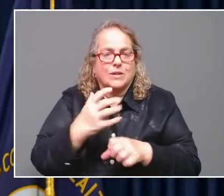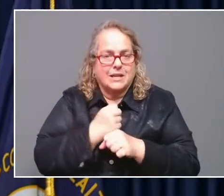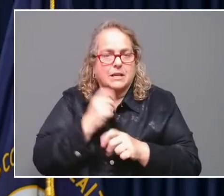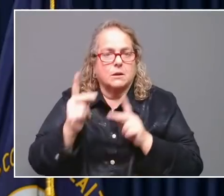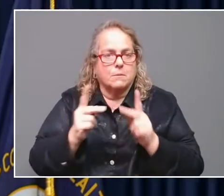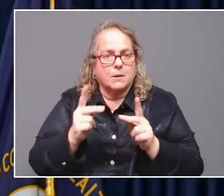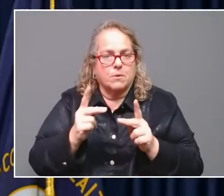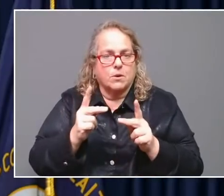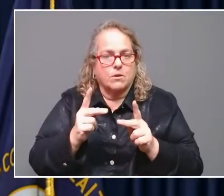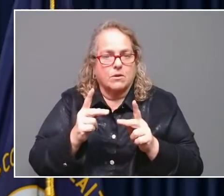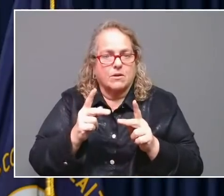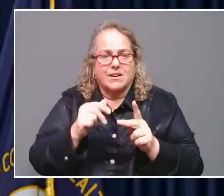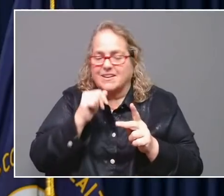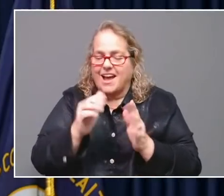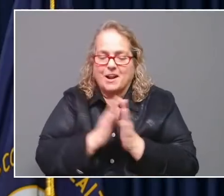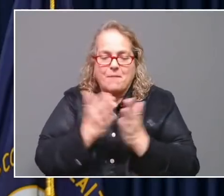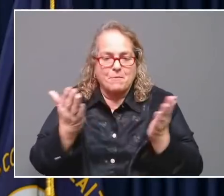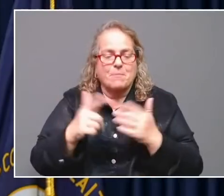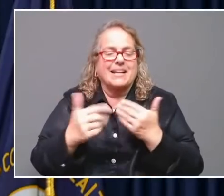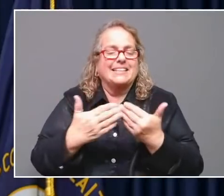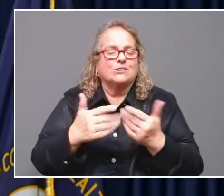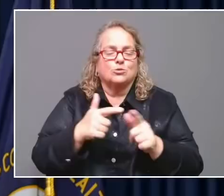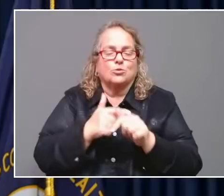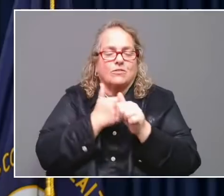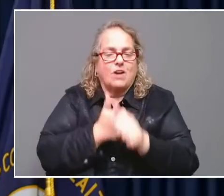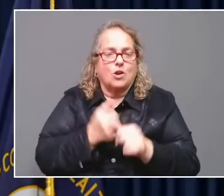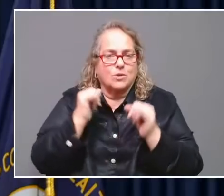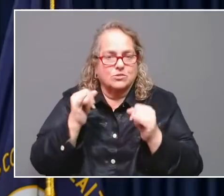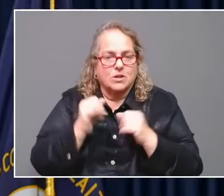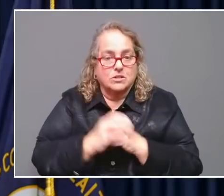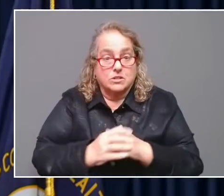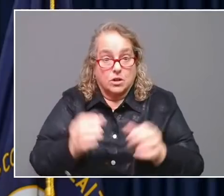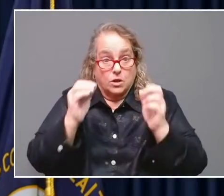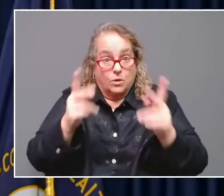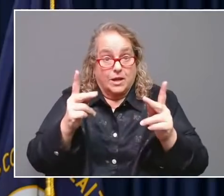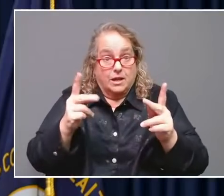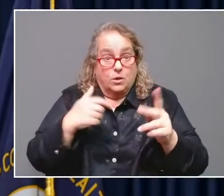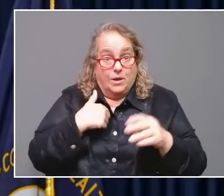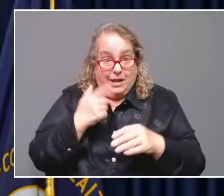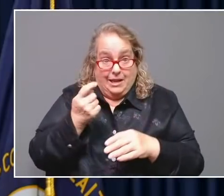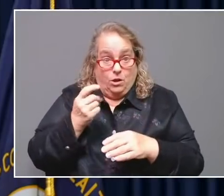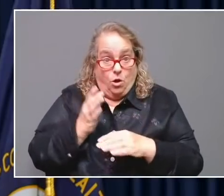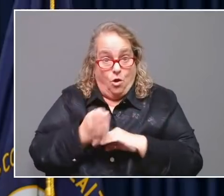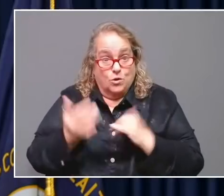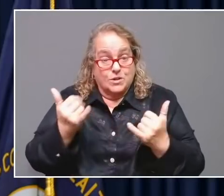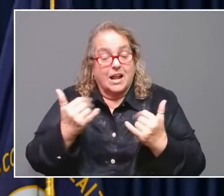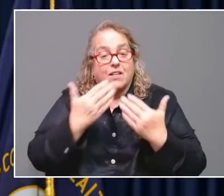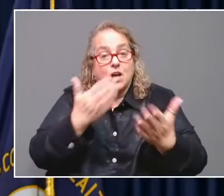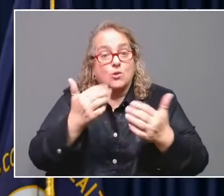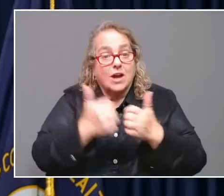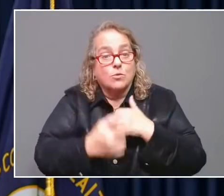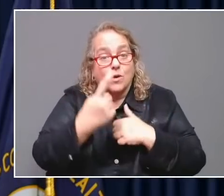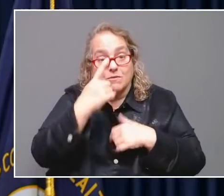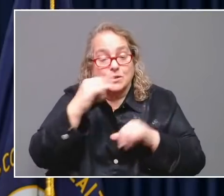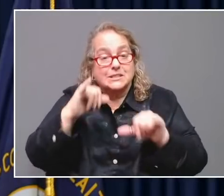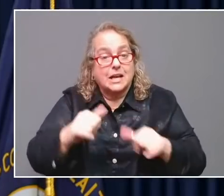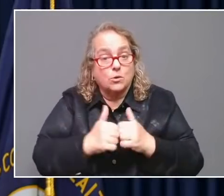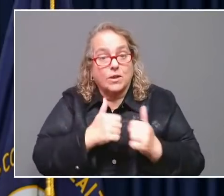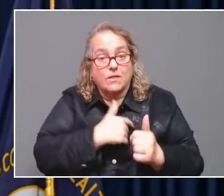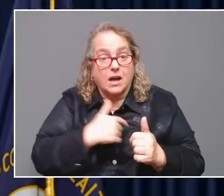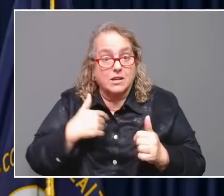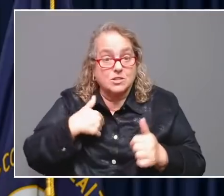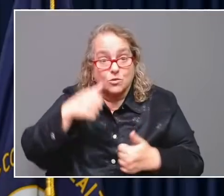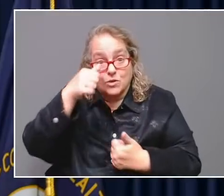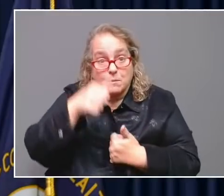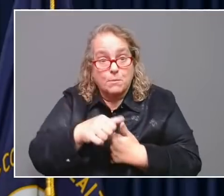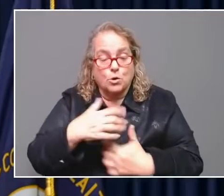pamphlet, but some easy to follow instructions. All right, we are over. Thank you, everybody, for sticking with us. Remember, breathe.